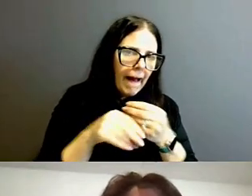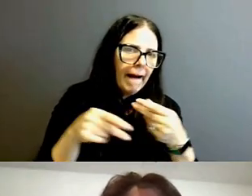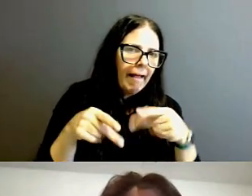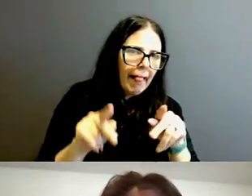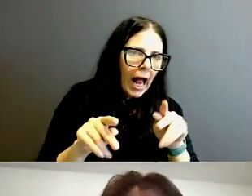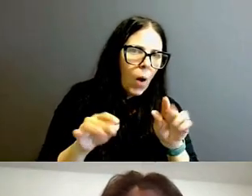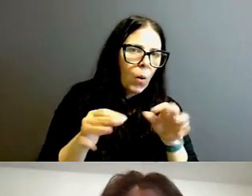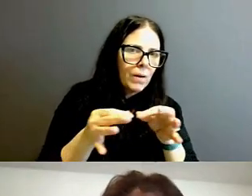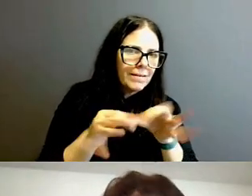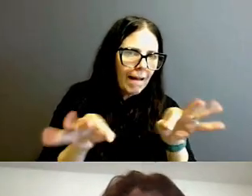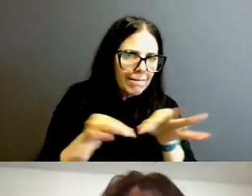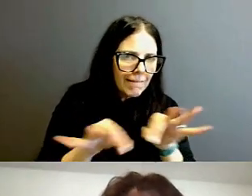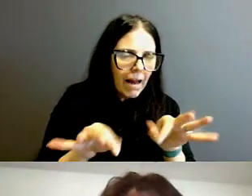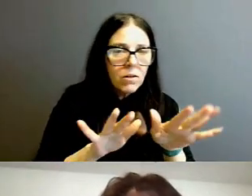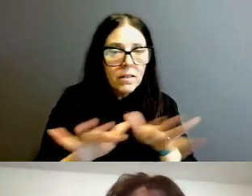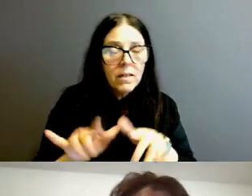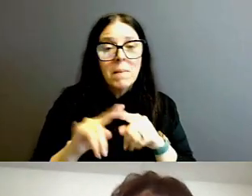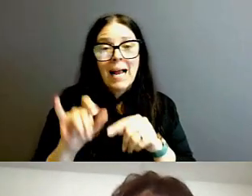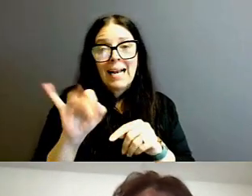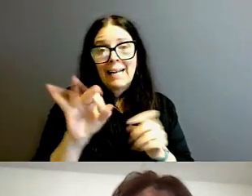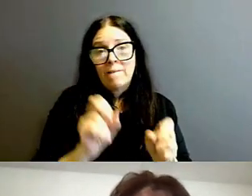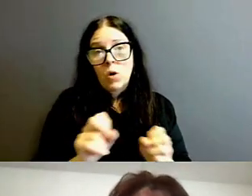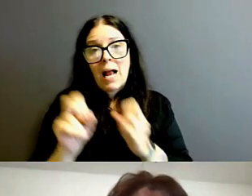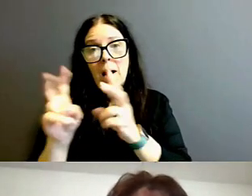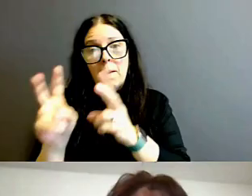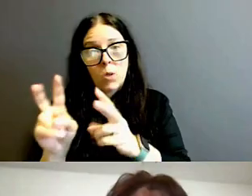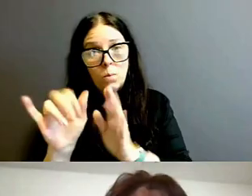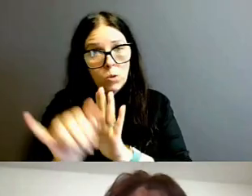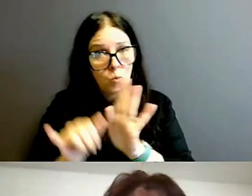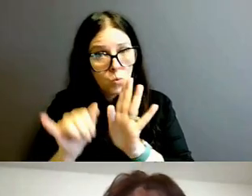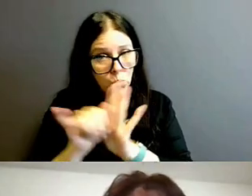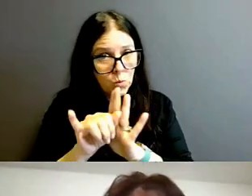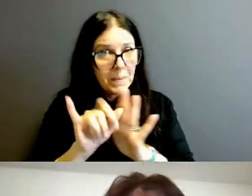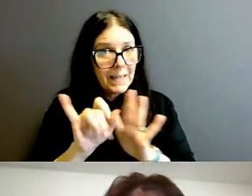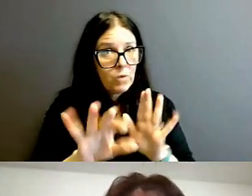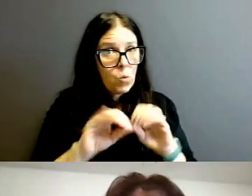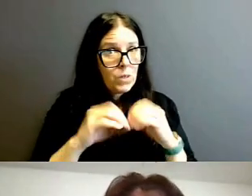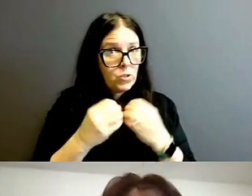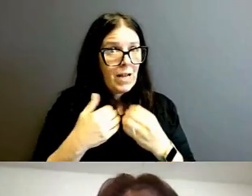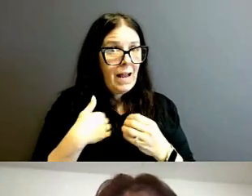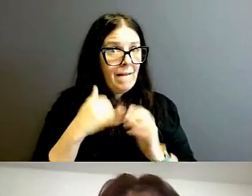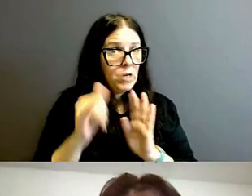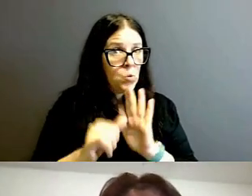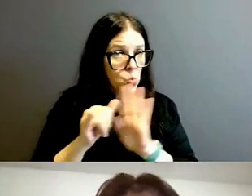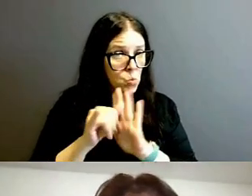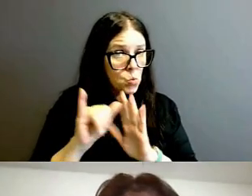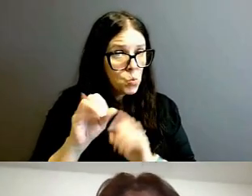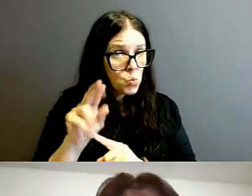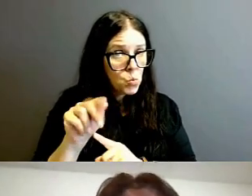But if you upload it to YouTube event, even if your organization has a YouTube channel, then